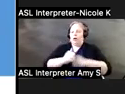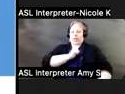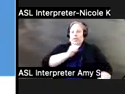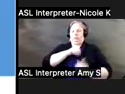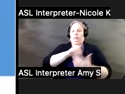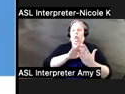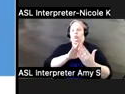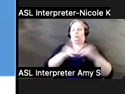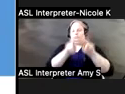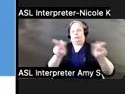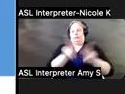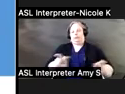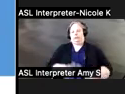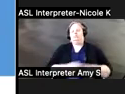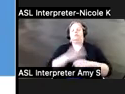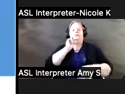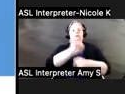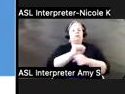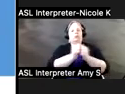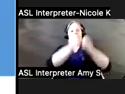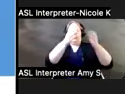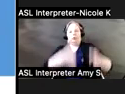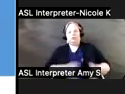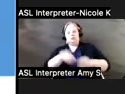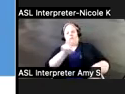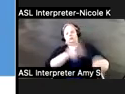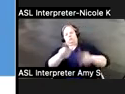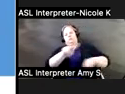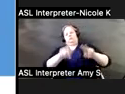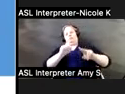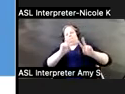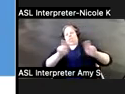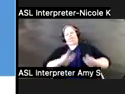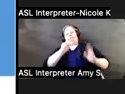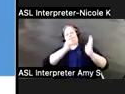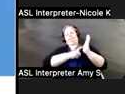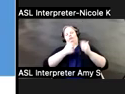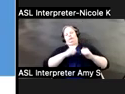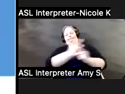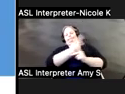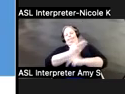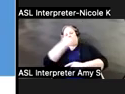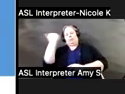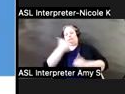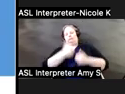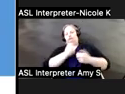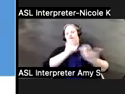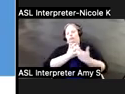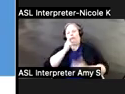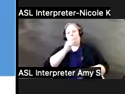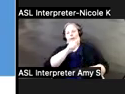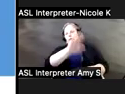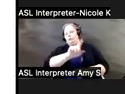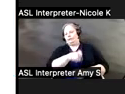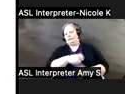gaming assessment. So when I'm working with someone, what are the things I look at when I'm trying to figure out what's the best controller for them and what's the best setup for